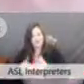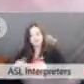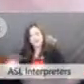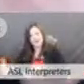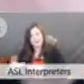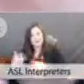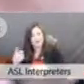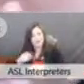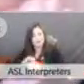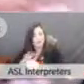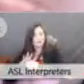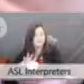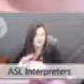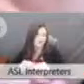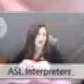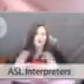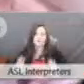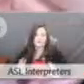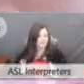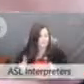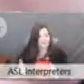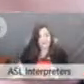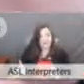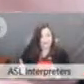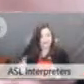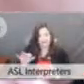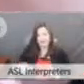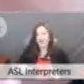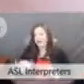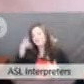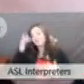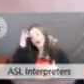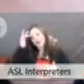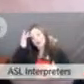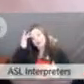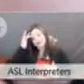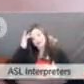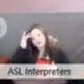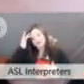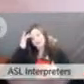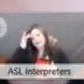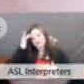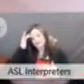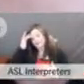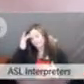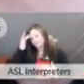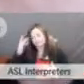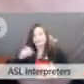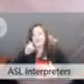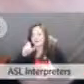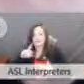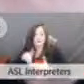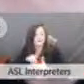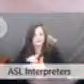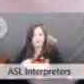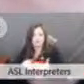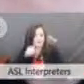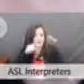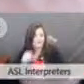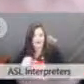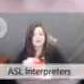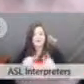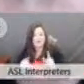Obviously, this is a virus that does not discriminate, but it has hit